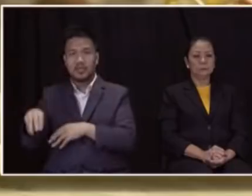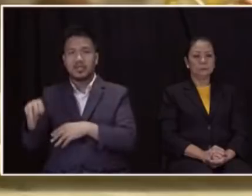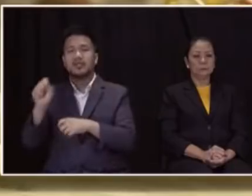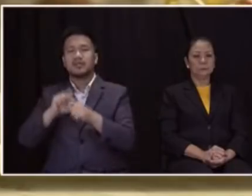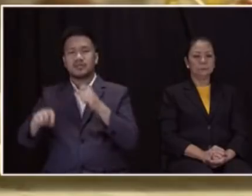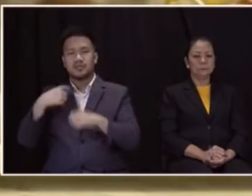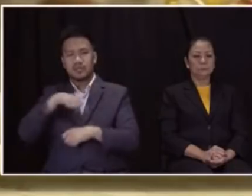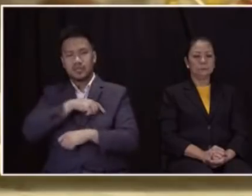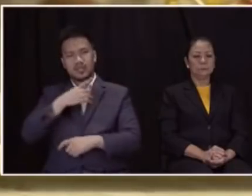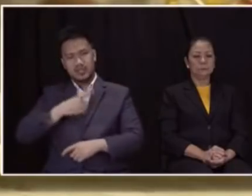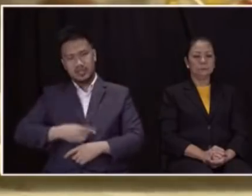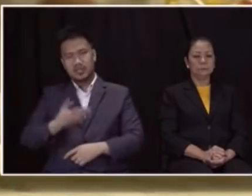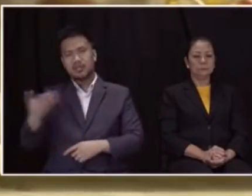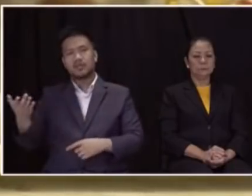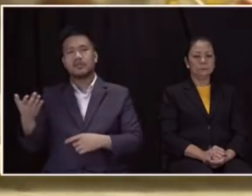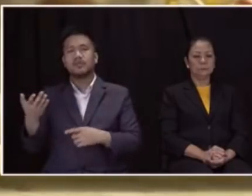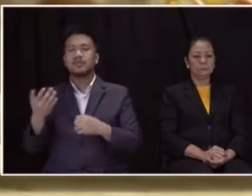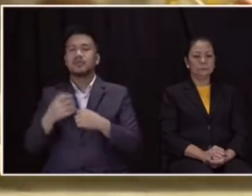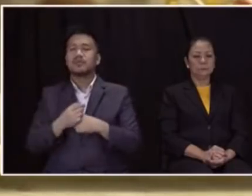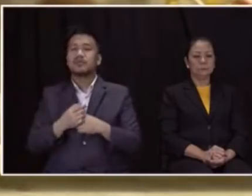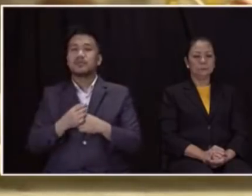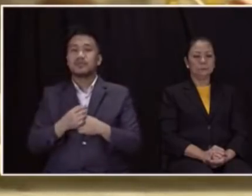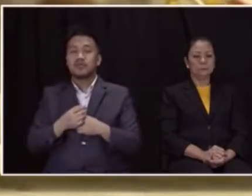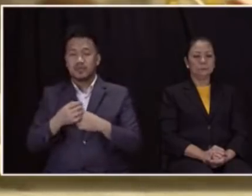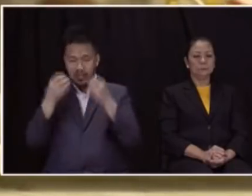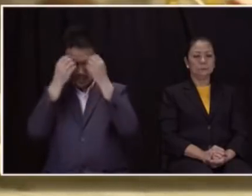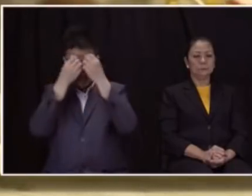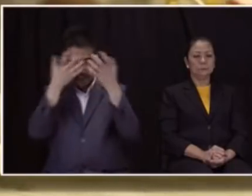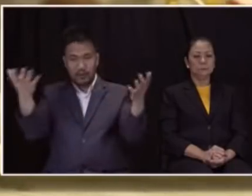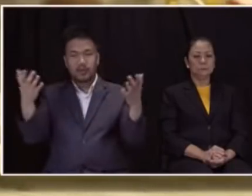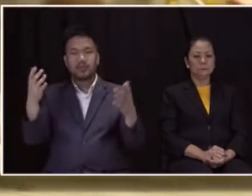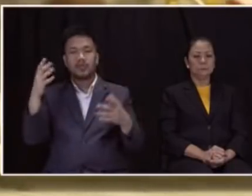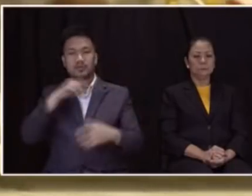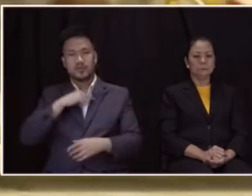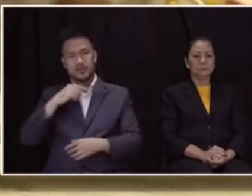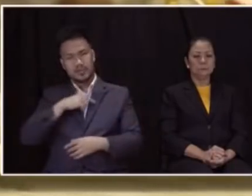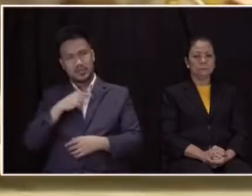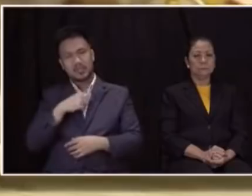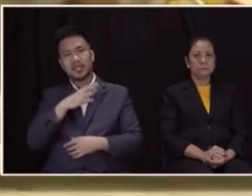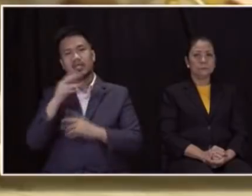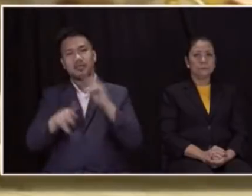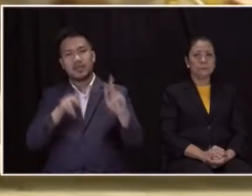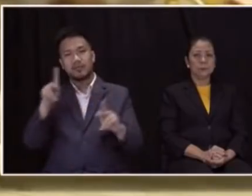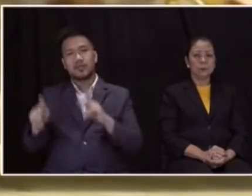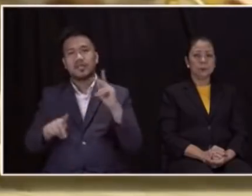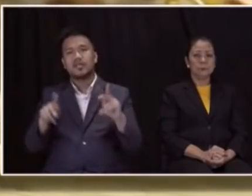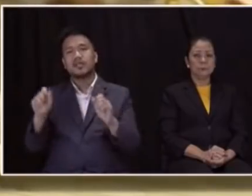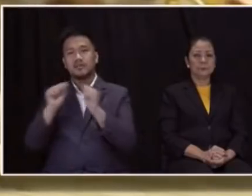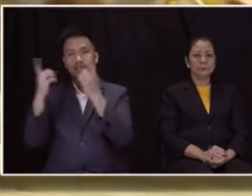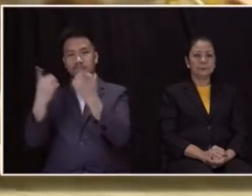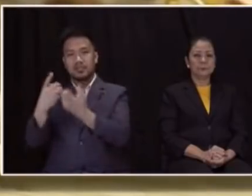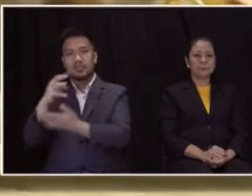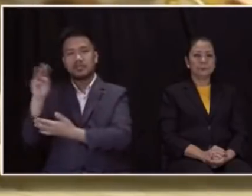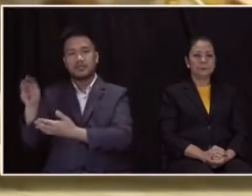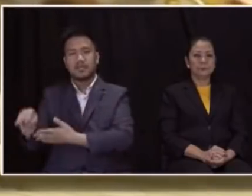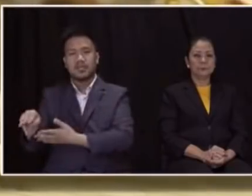desire that you make this decree of ours known to the clergy and the people of the said ecclesial